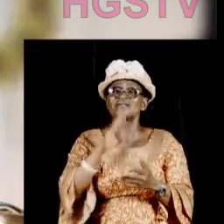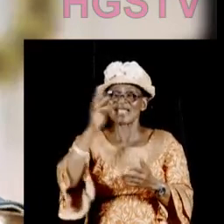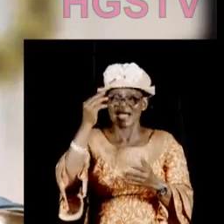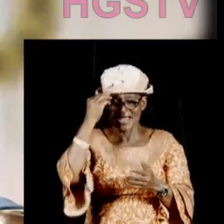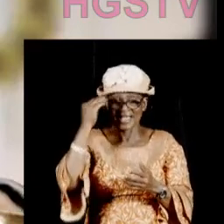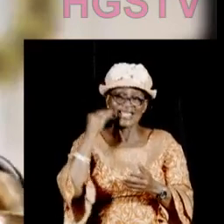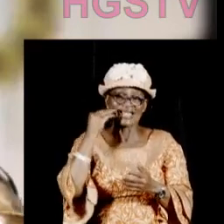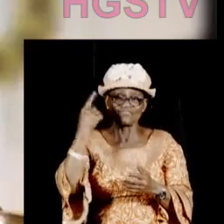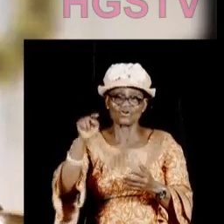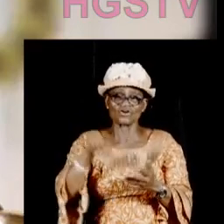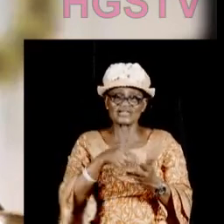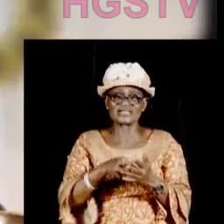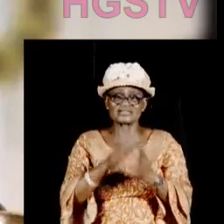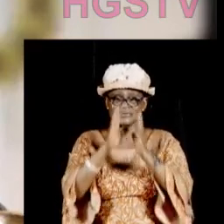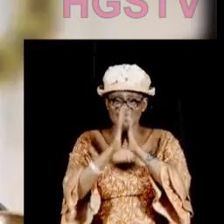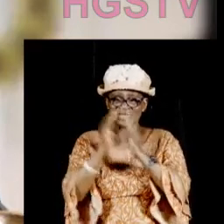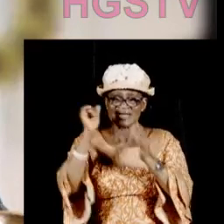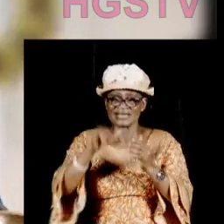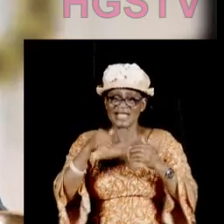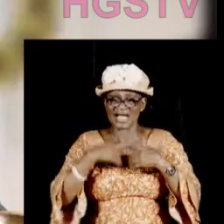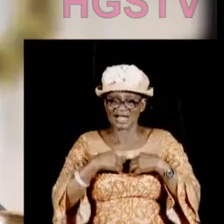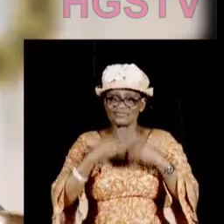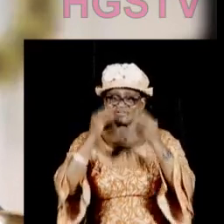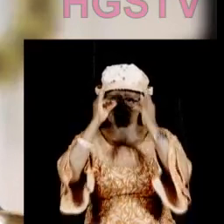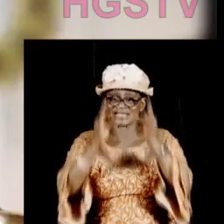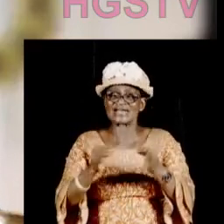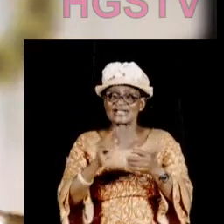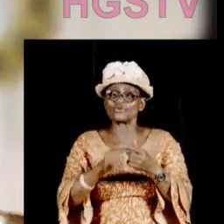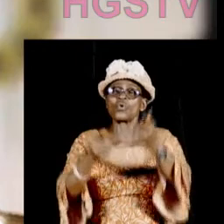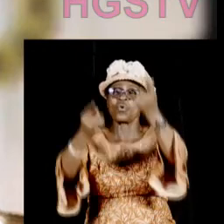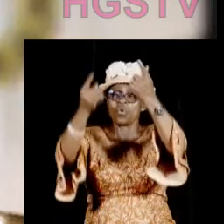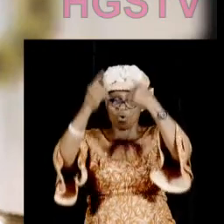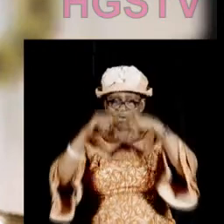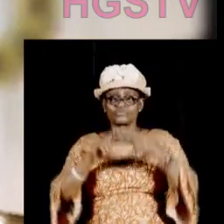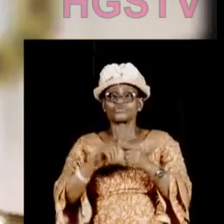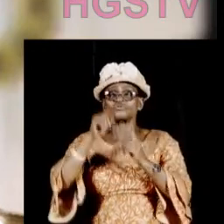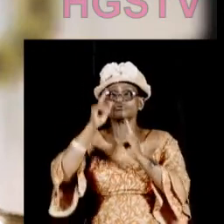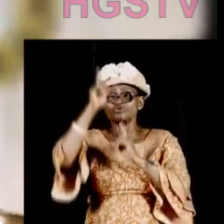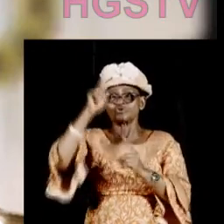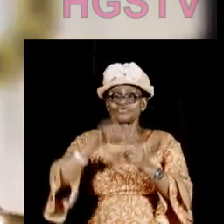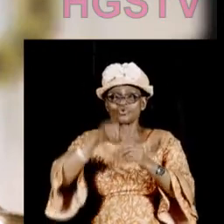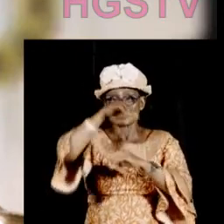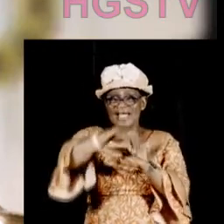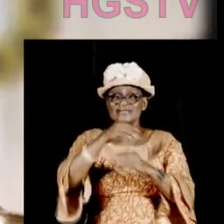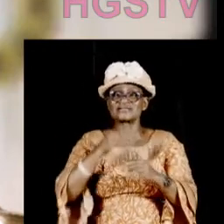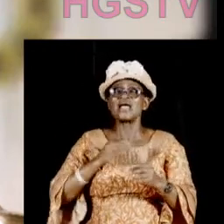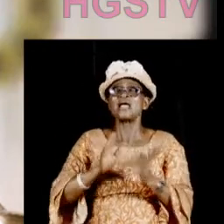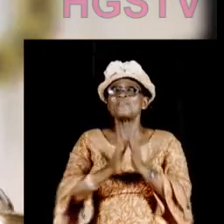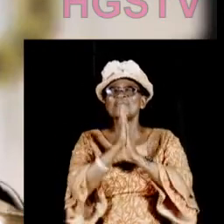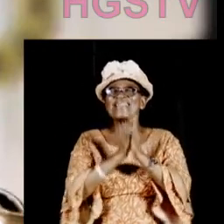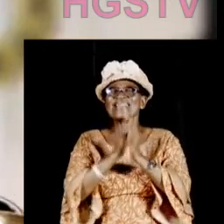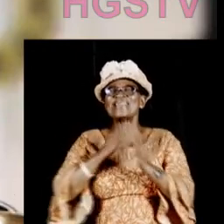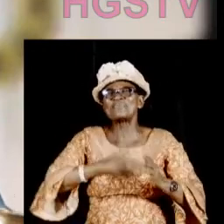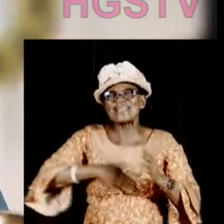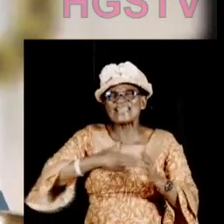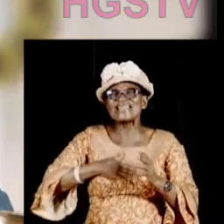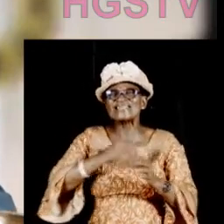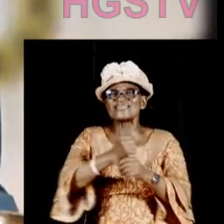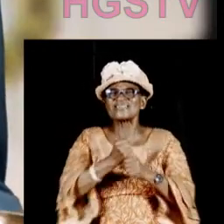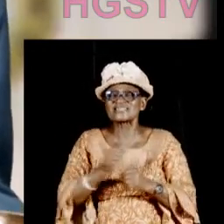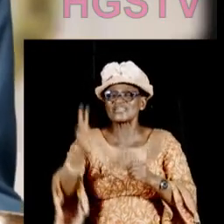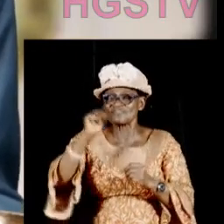have decided to come to you tonight. Please receive them in Jesus' name. Amen. By your blood, wash away their